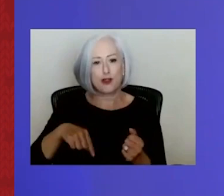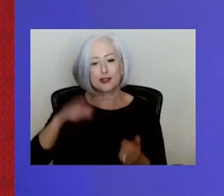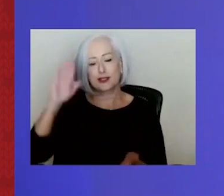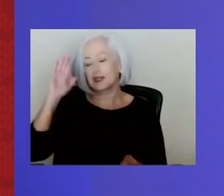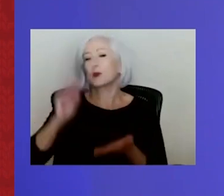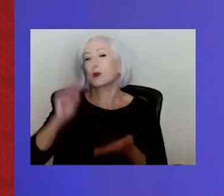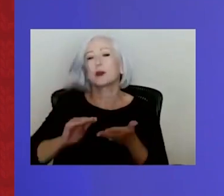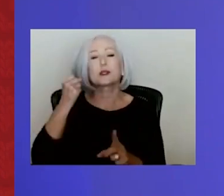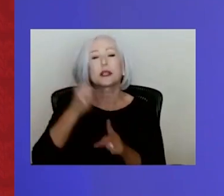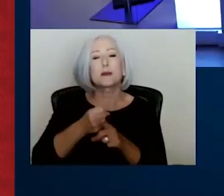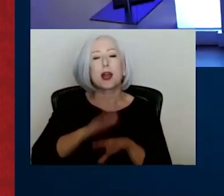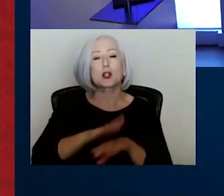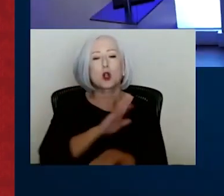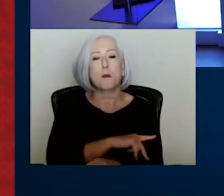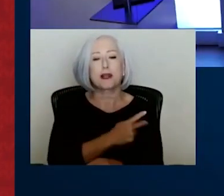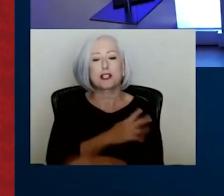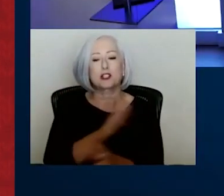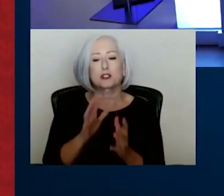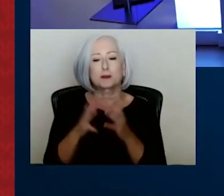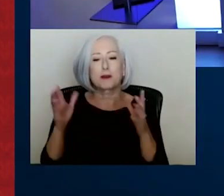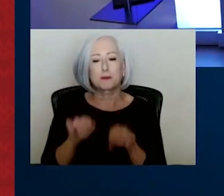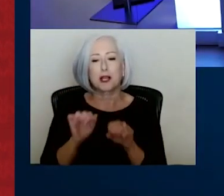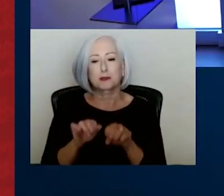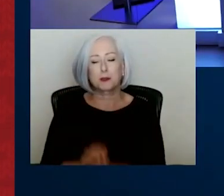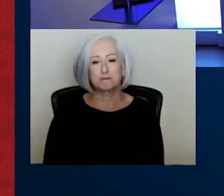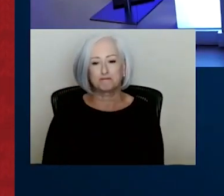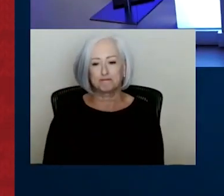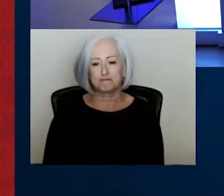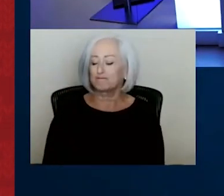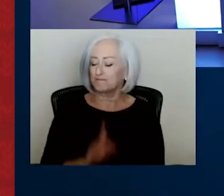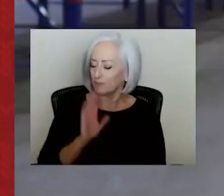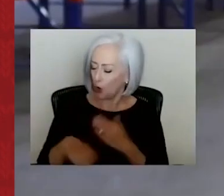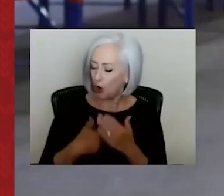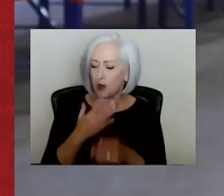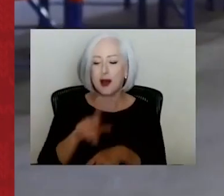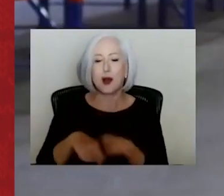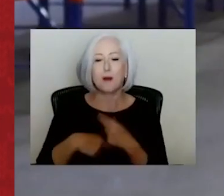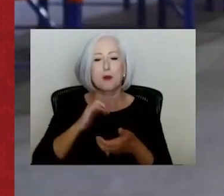patients as much as possible. It is about that partnership. Jenny Ott.